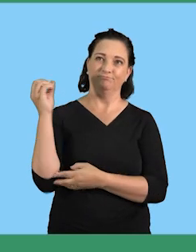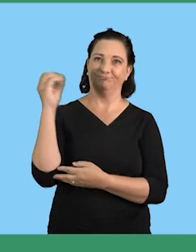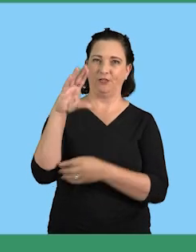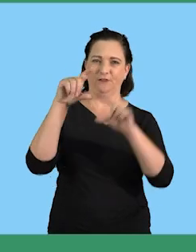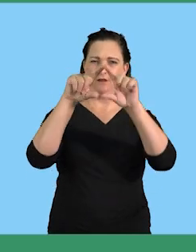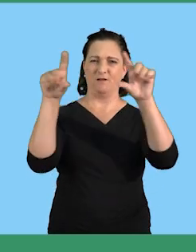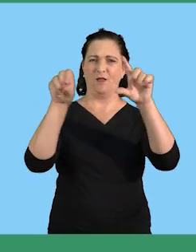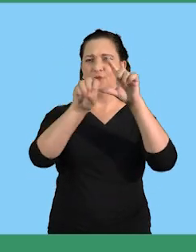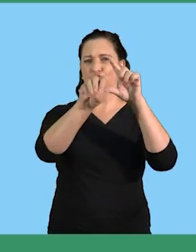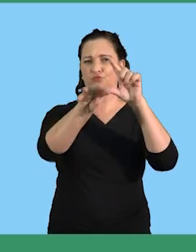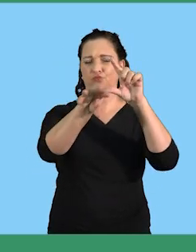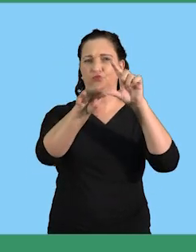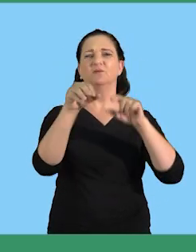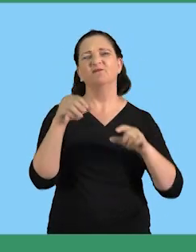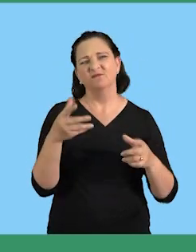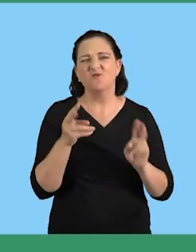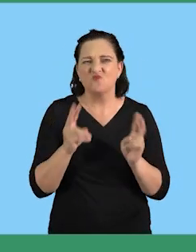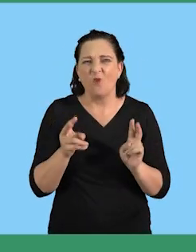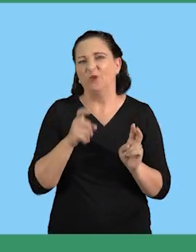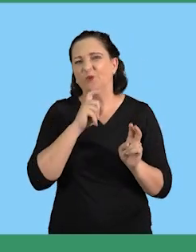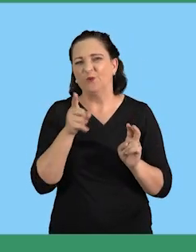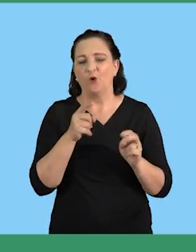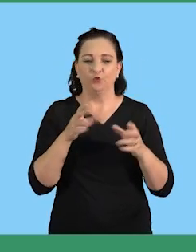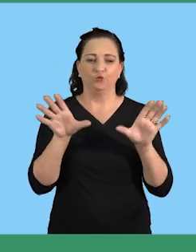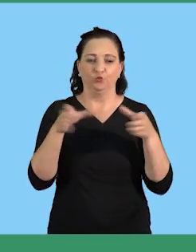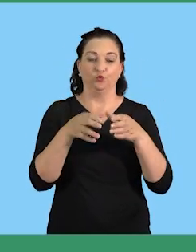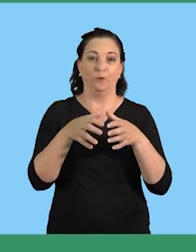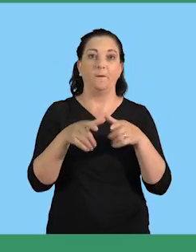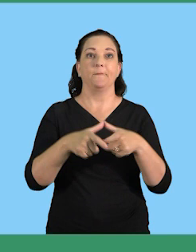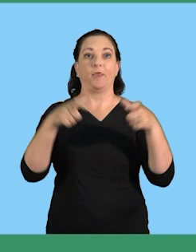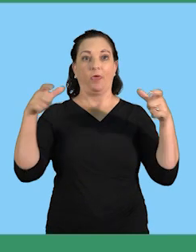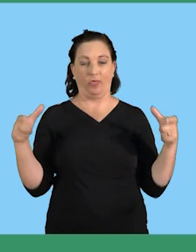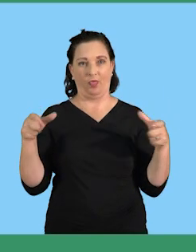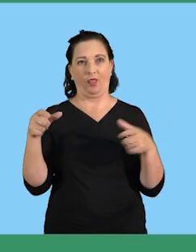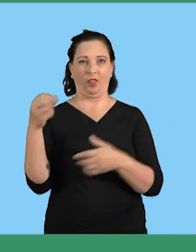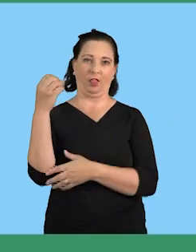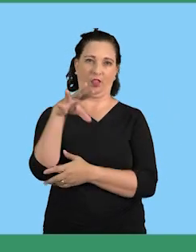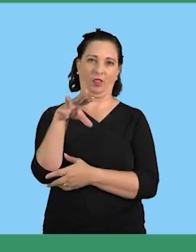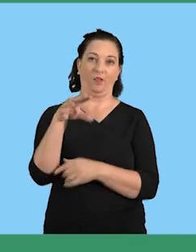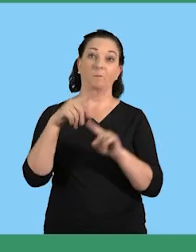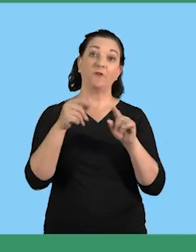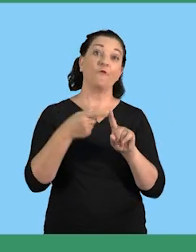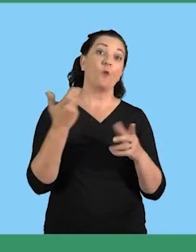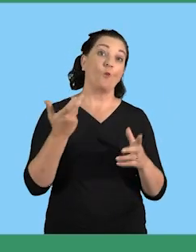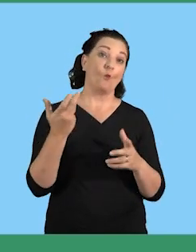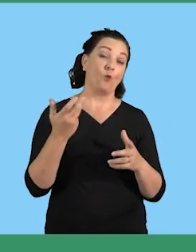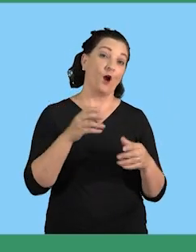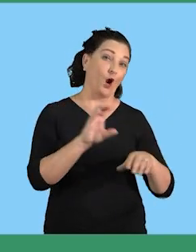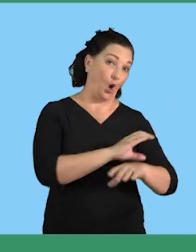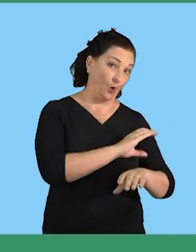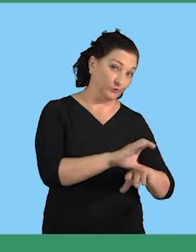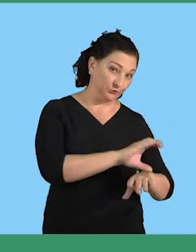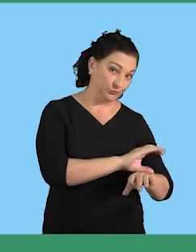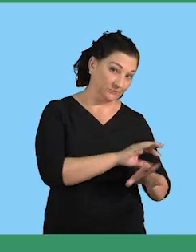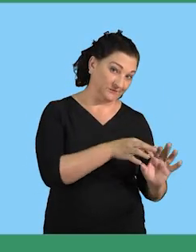What is a data projector? Now, this one is normally used for large groups. It projects images from a